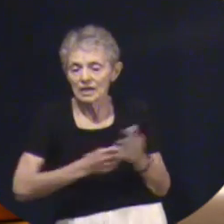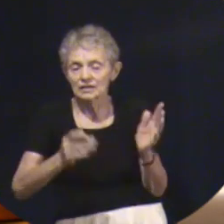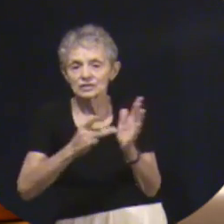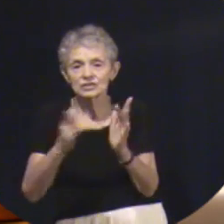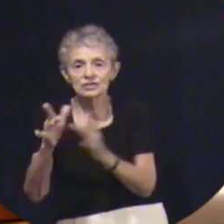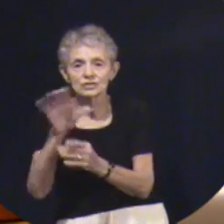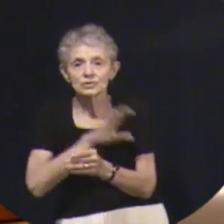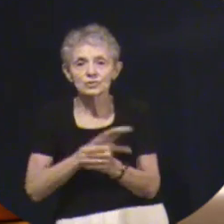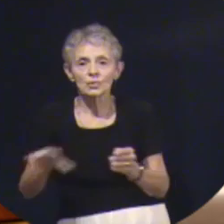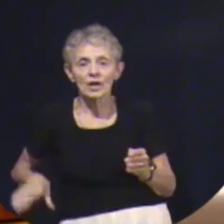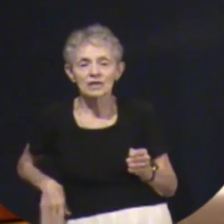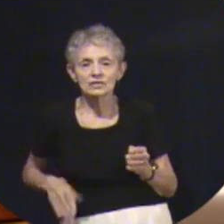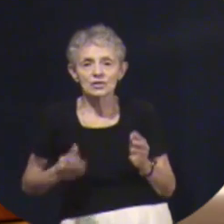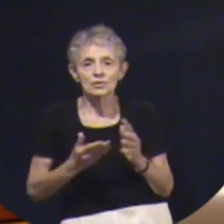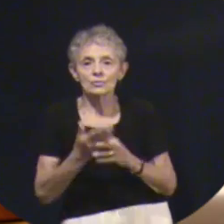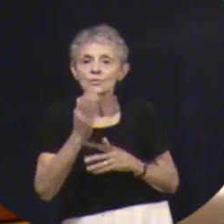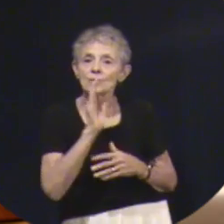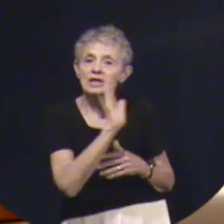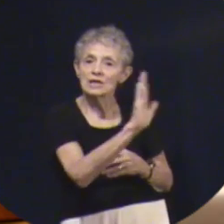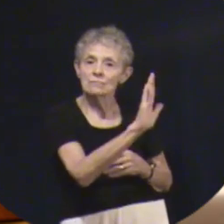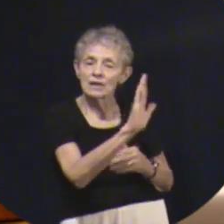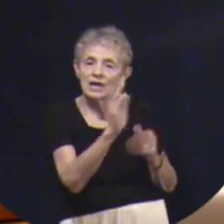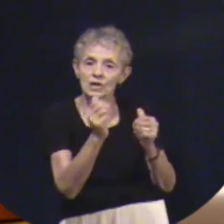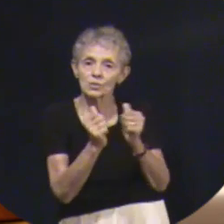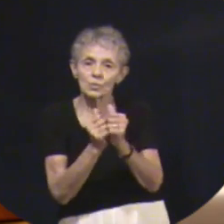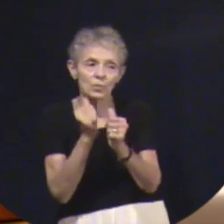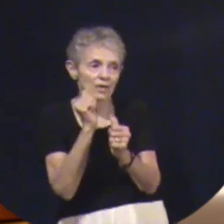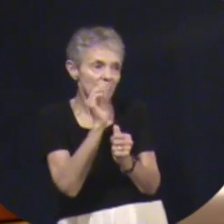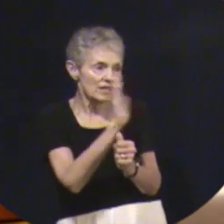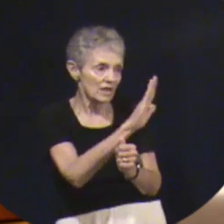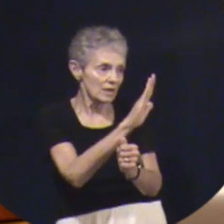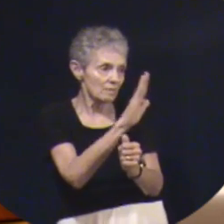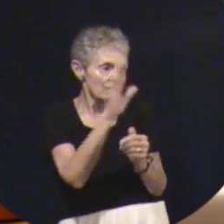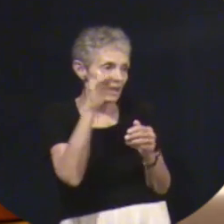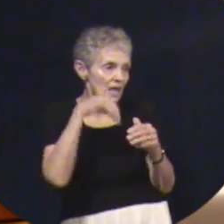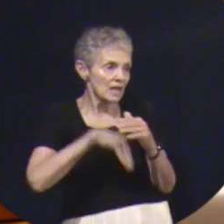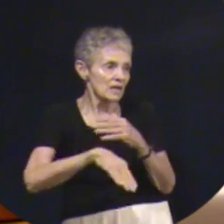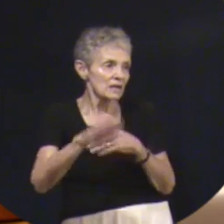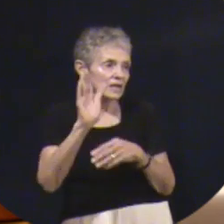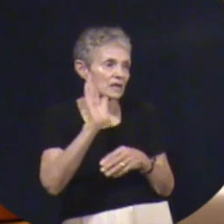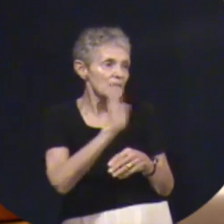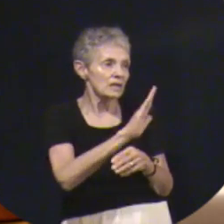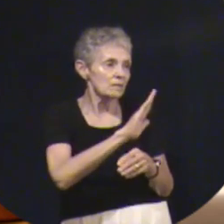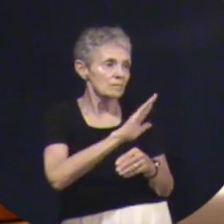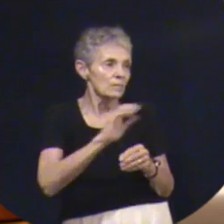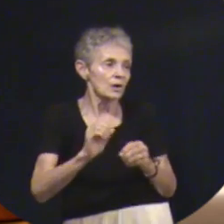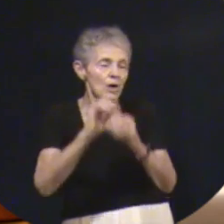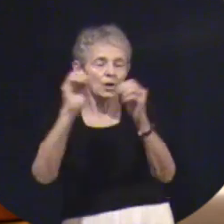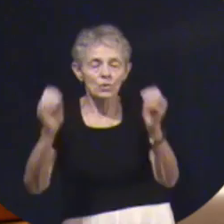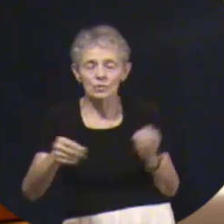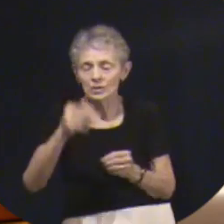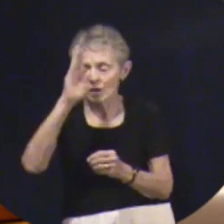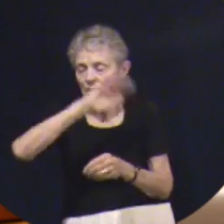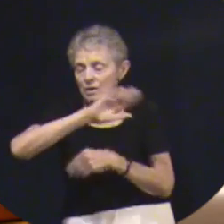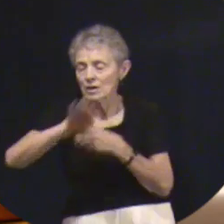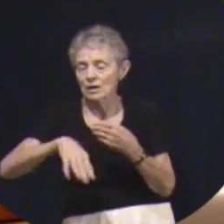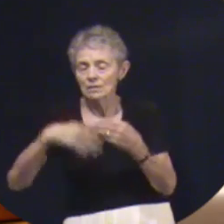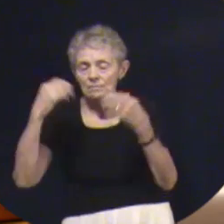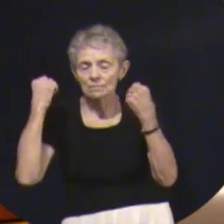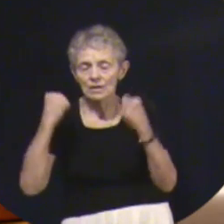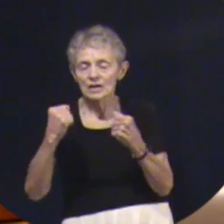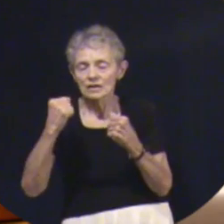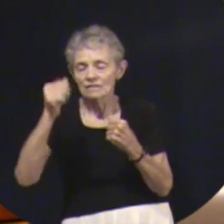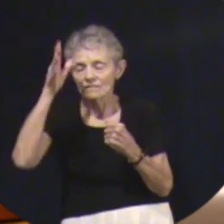Through him and with him and in him, O God, Almighty Father, in the unity of the